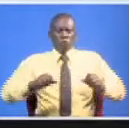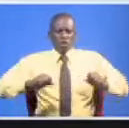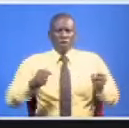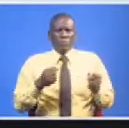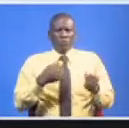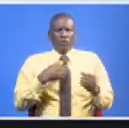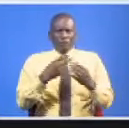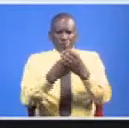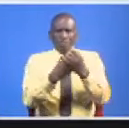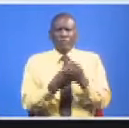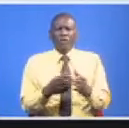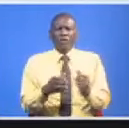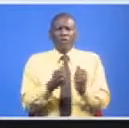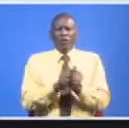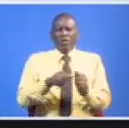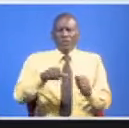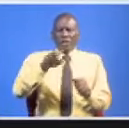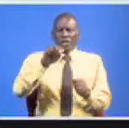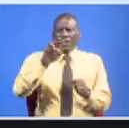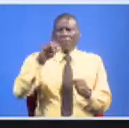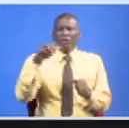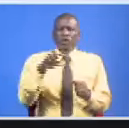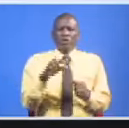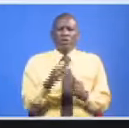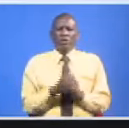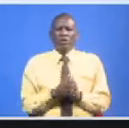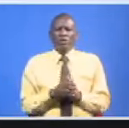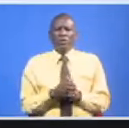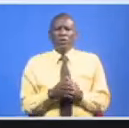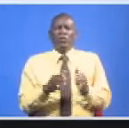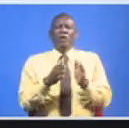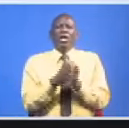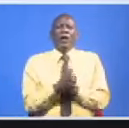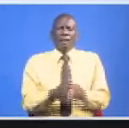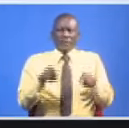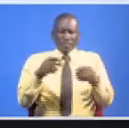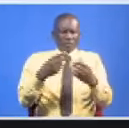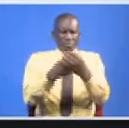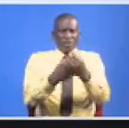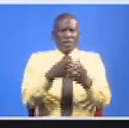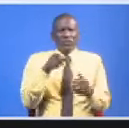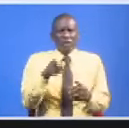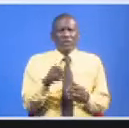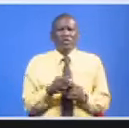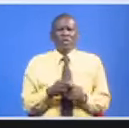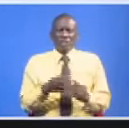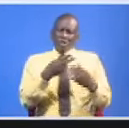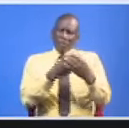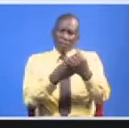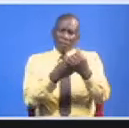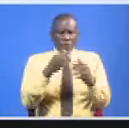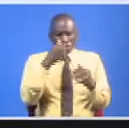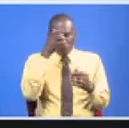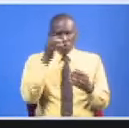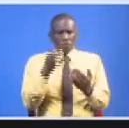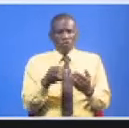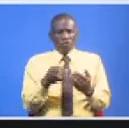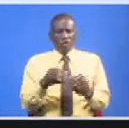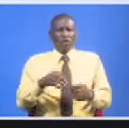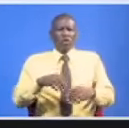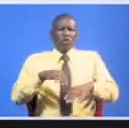have a partnership with the nation, and this partnership, it is because of the